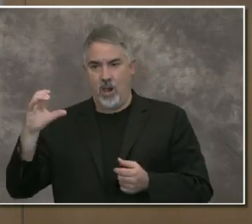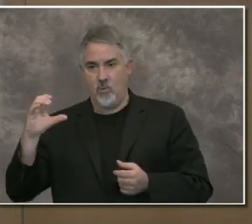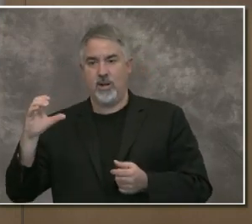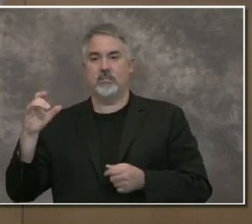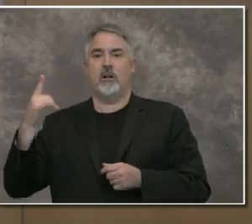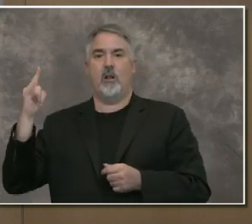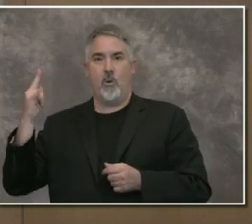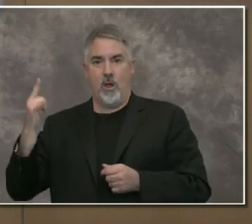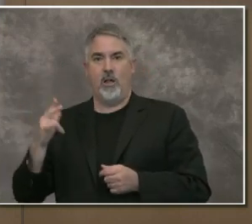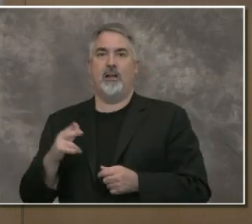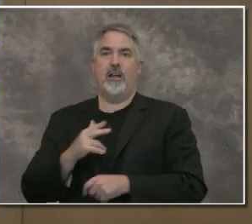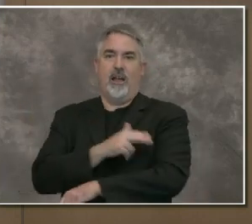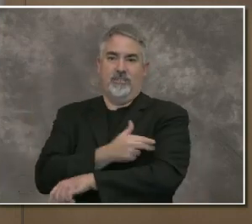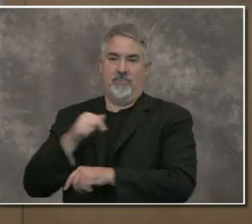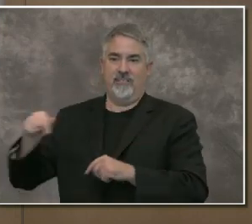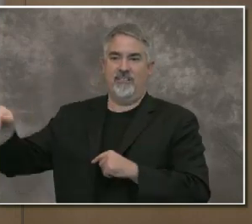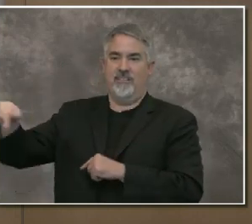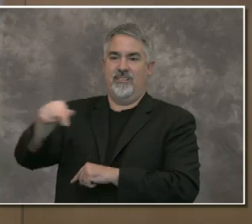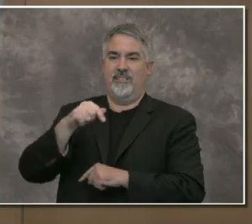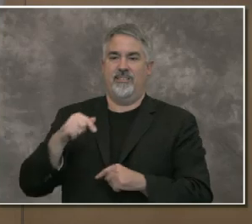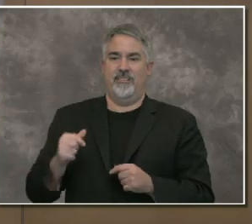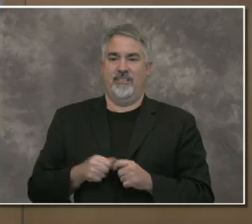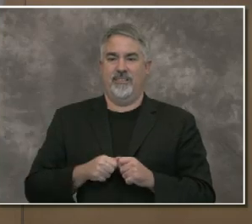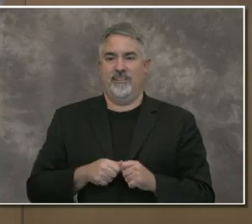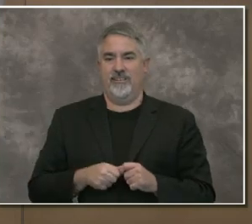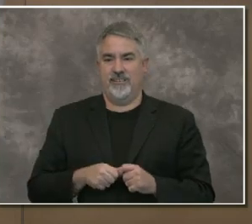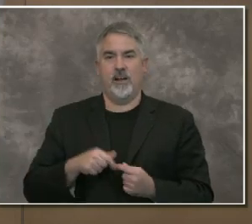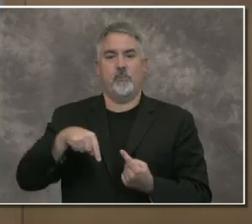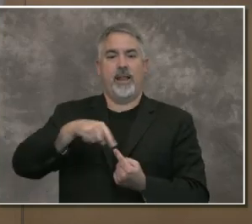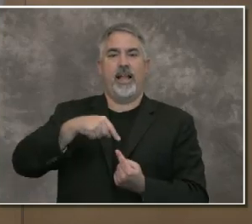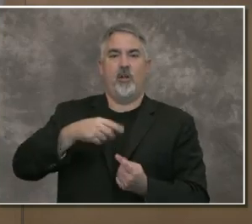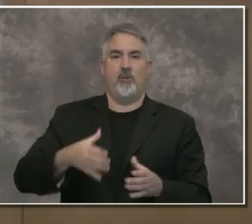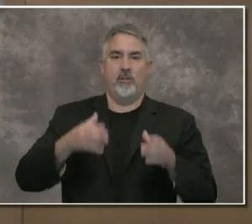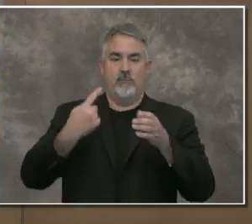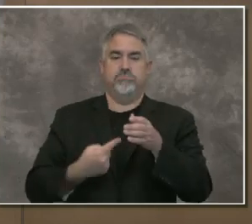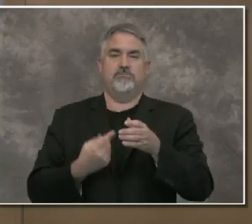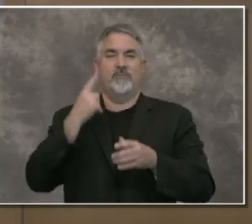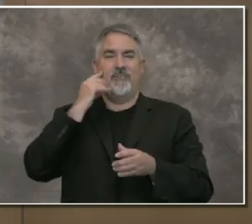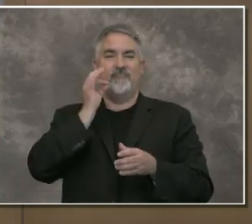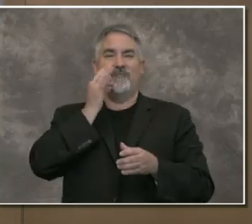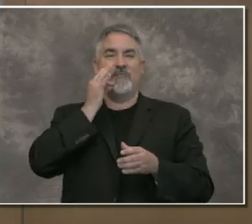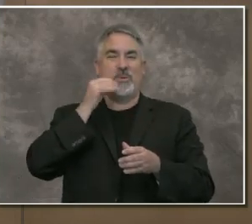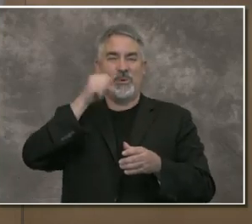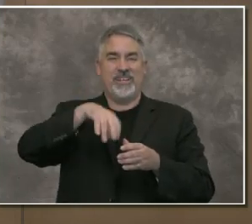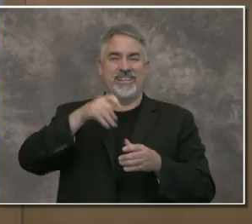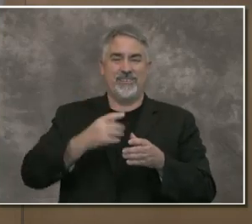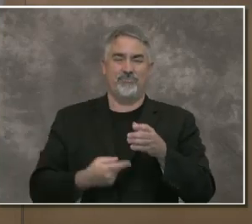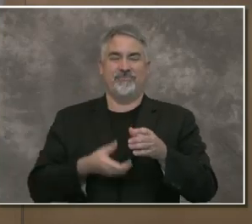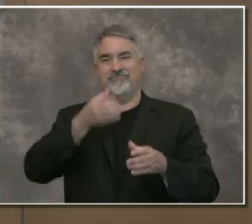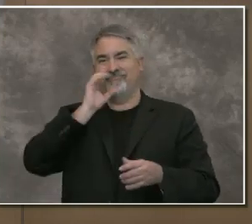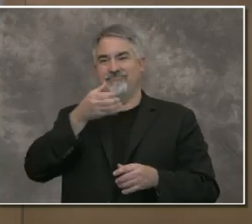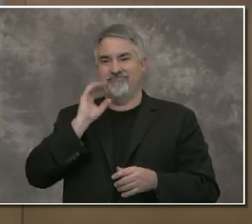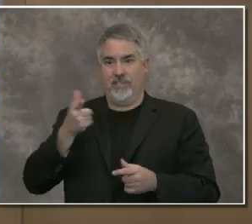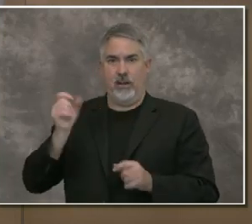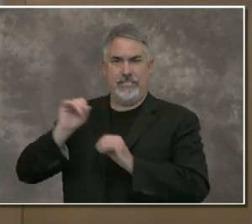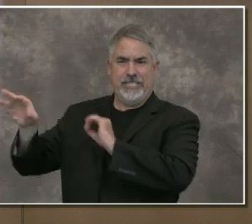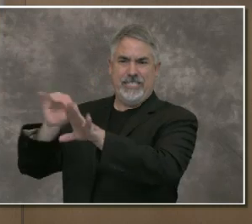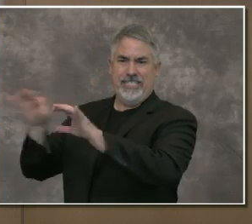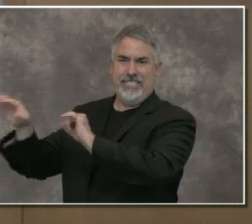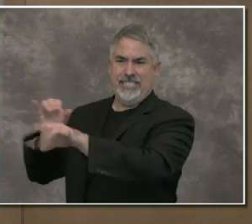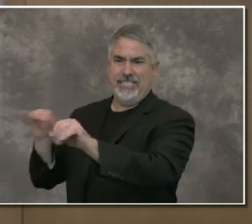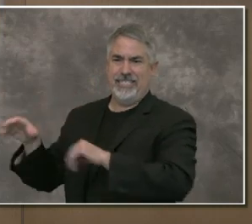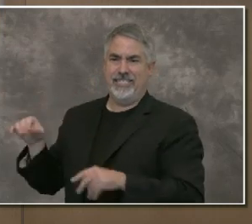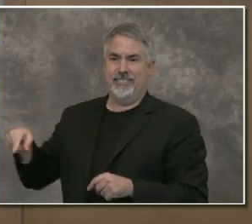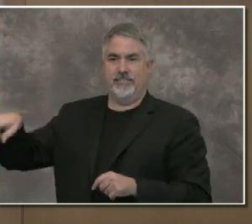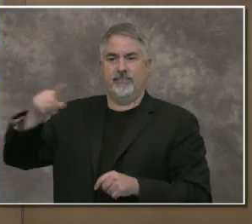Blenders, a Pacific Beach sunglass company, is converting its manufacturing operations to make safety goggles needed as protective